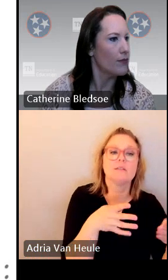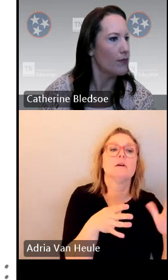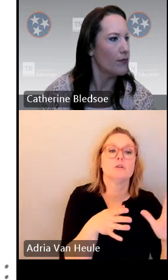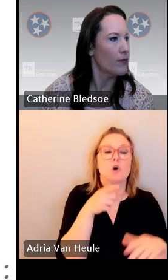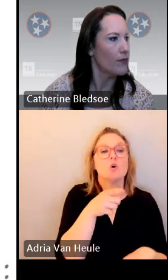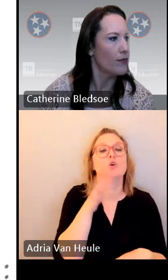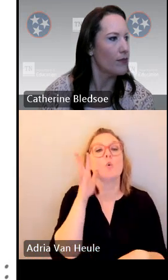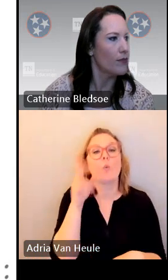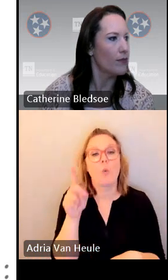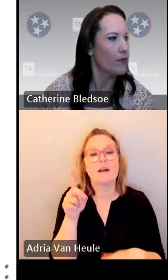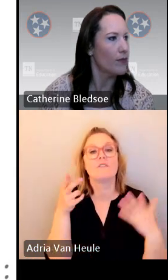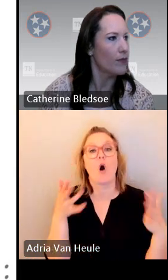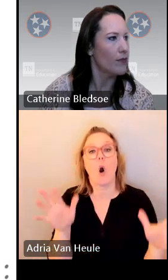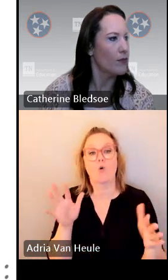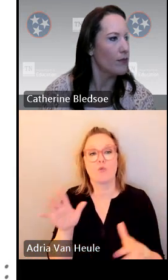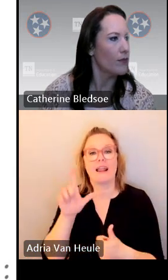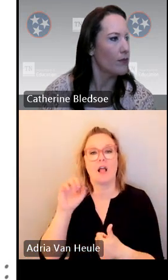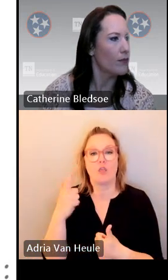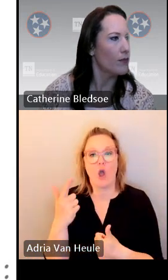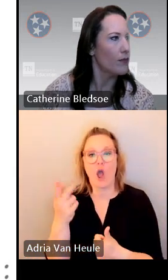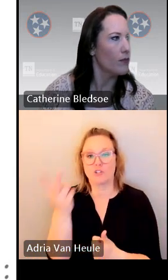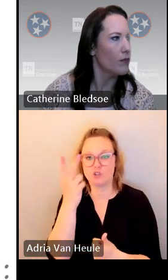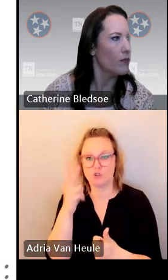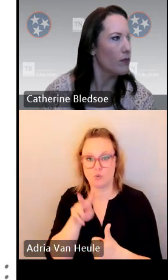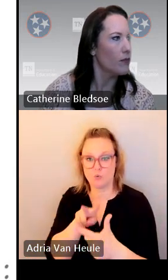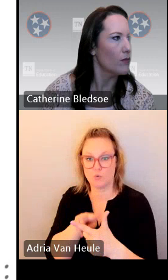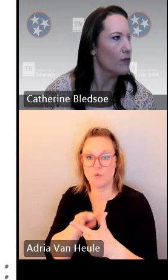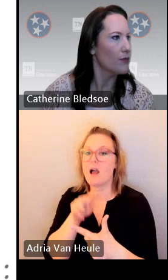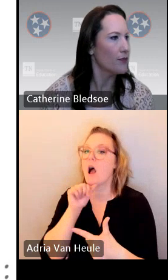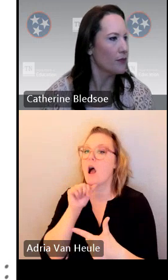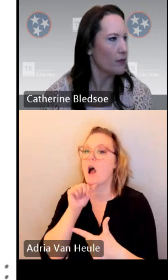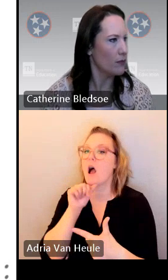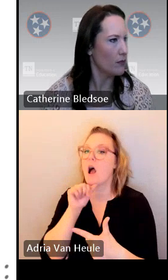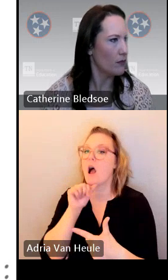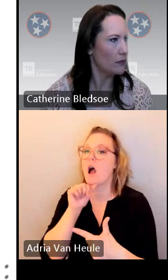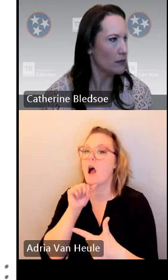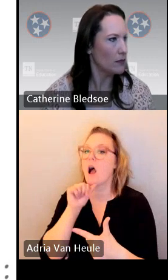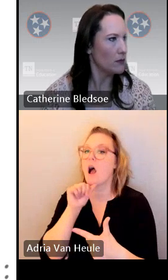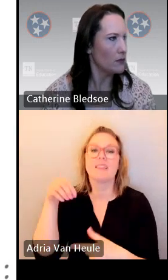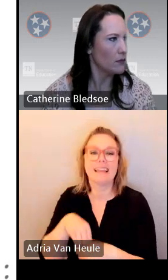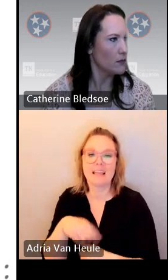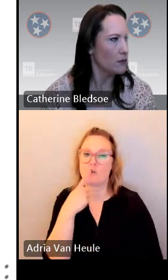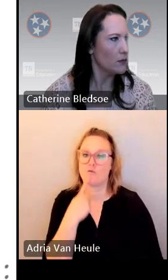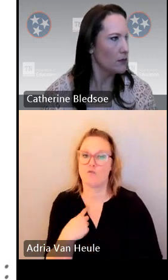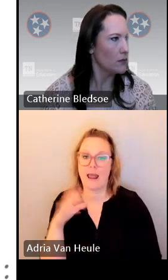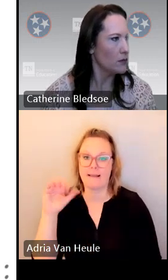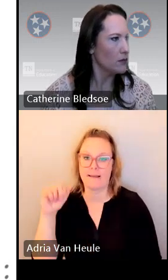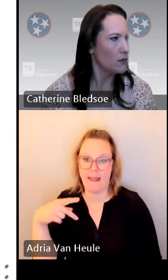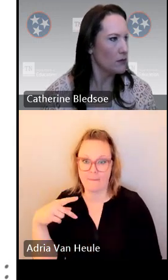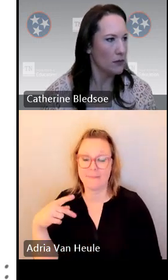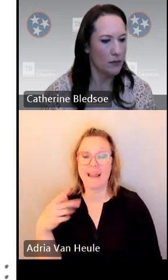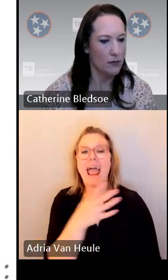probably already logged those 2 unsuccessful attempts in REDCap on your Excel spreadsheet. You would have already